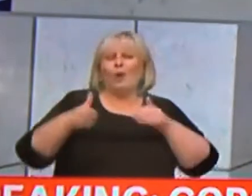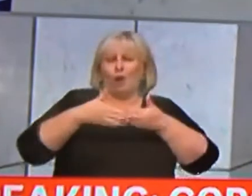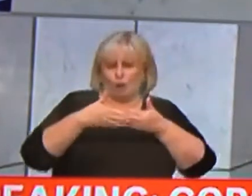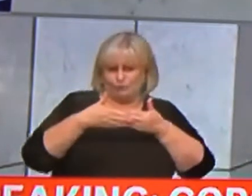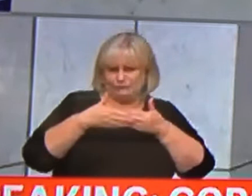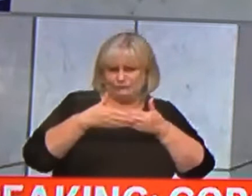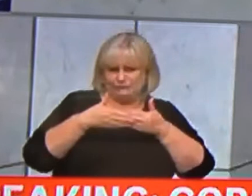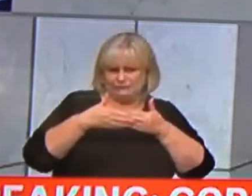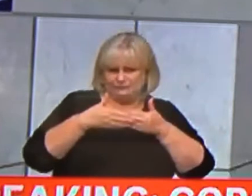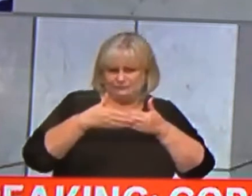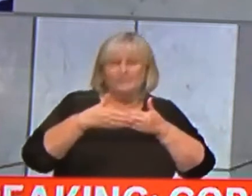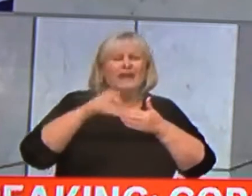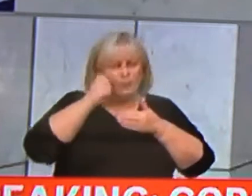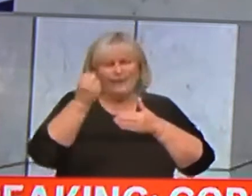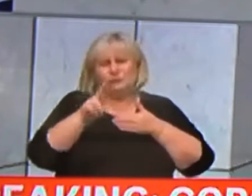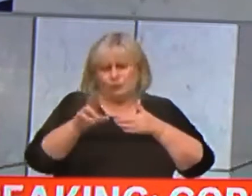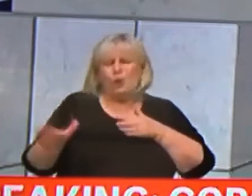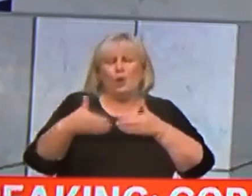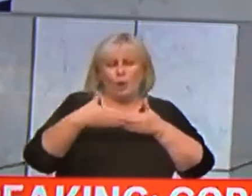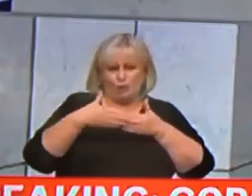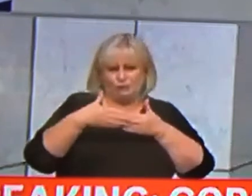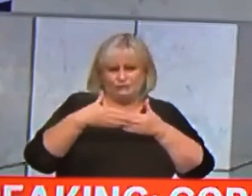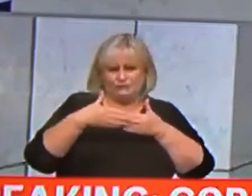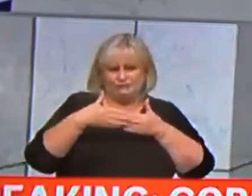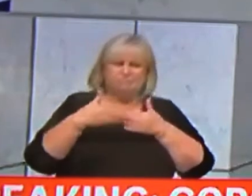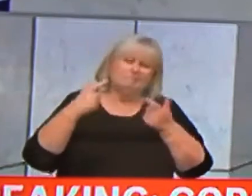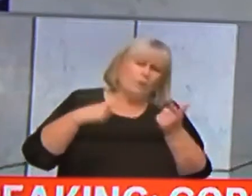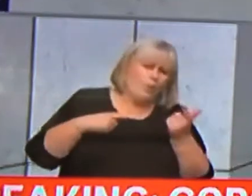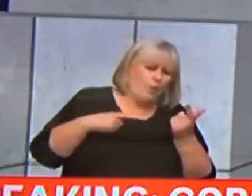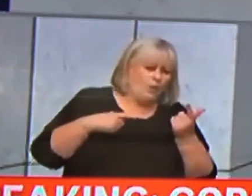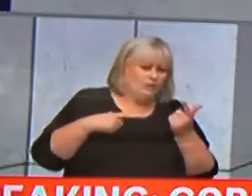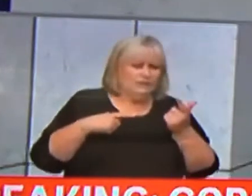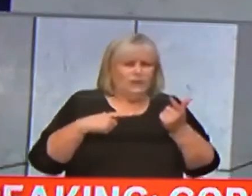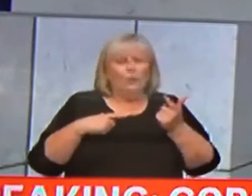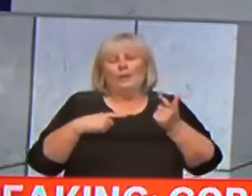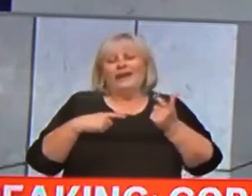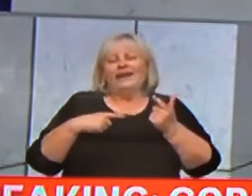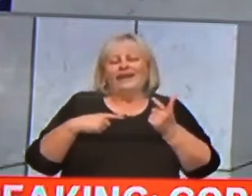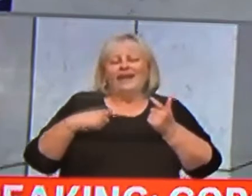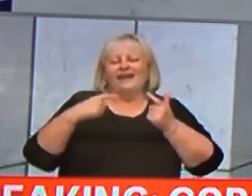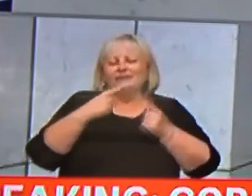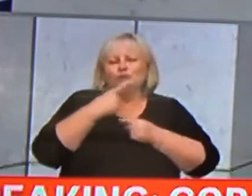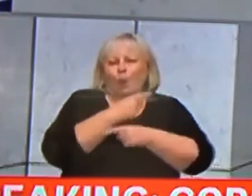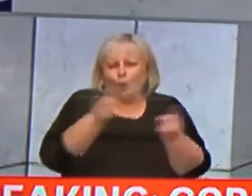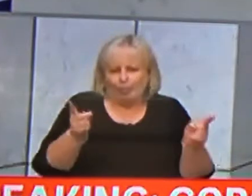doors. They will have to keep them closed, either because we have made it necessary